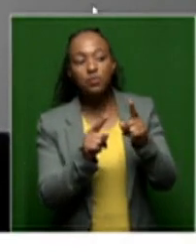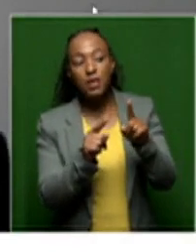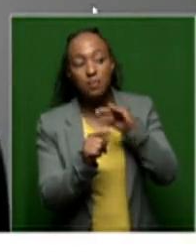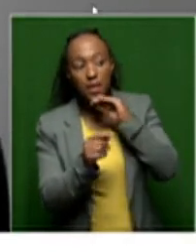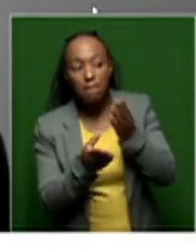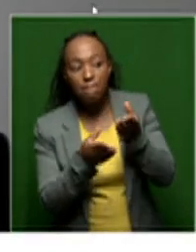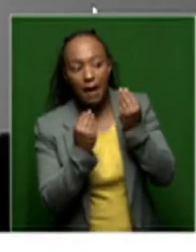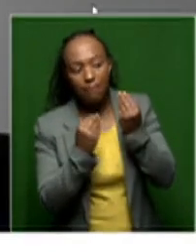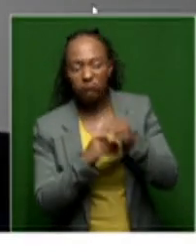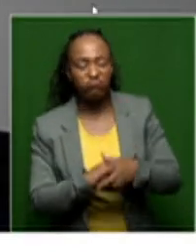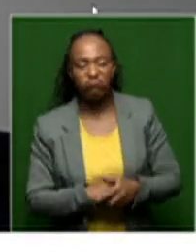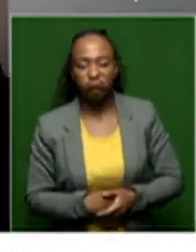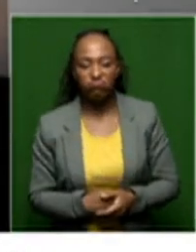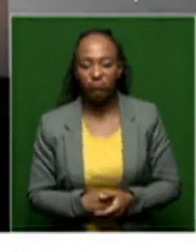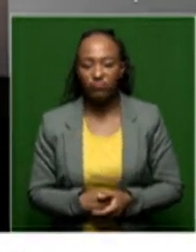it.